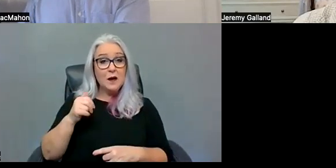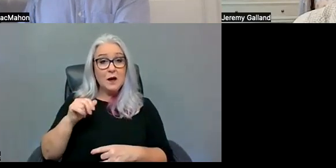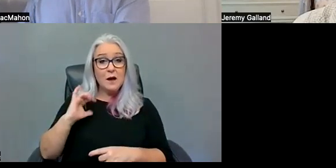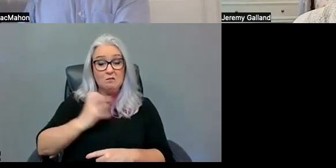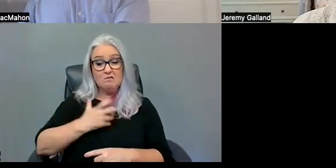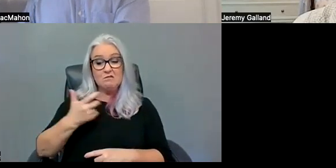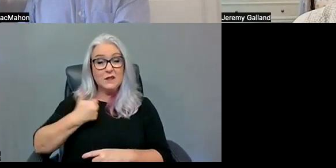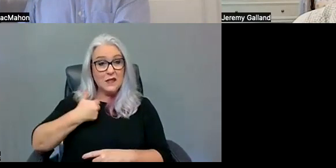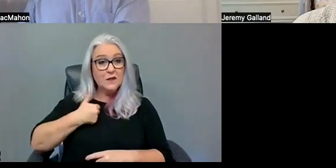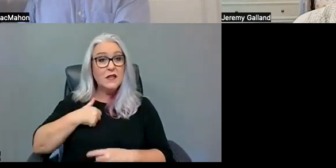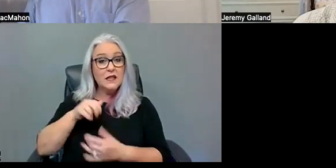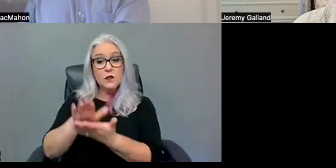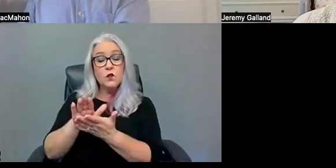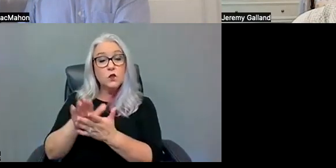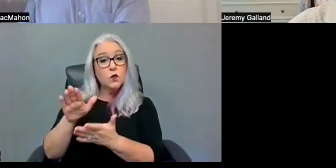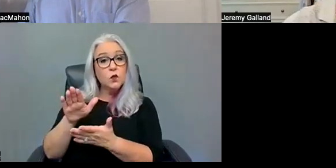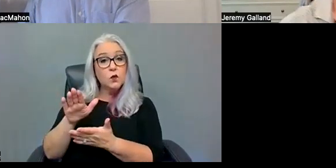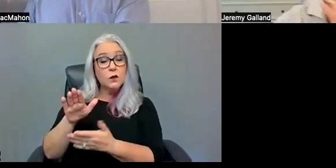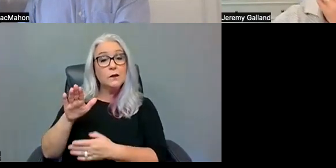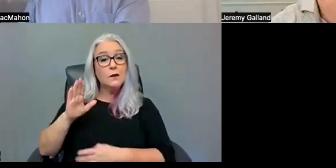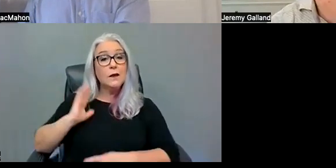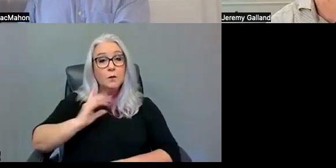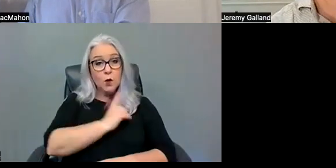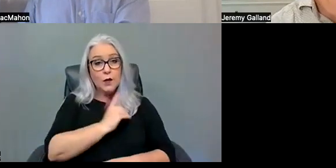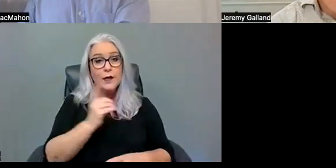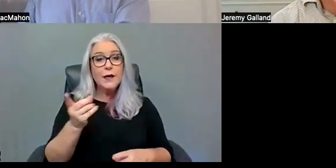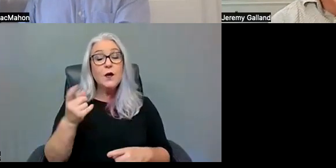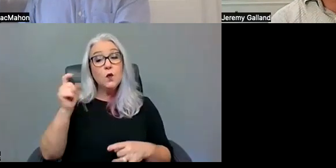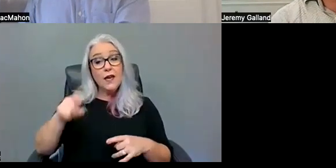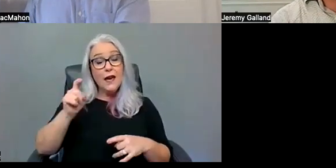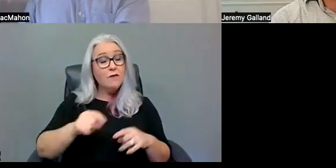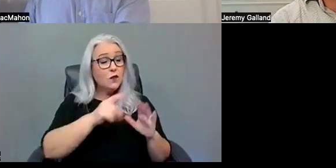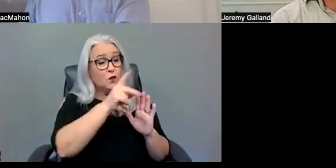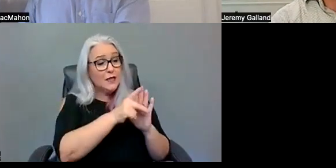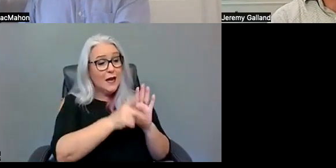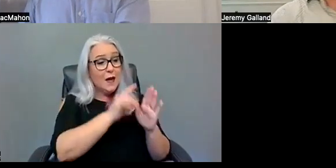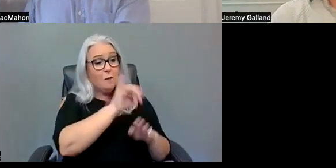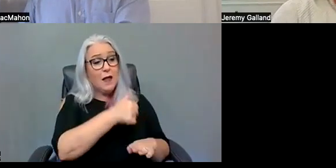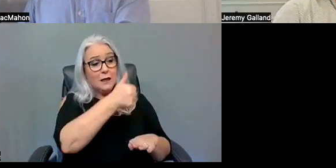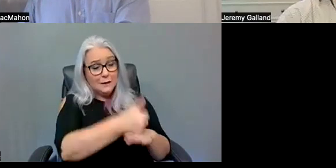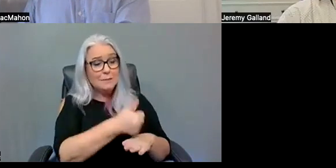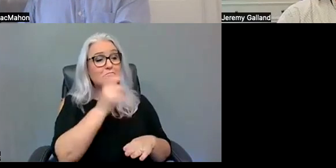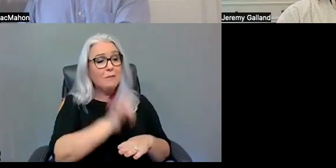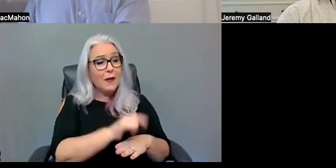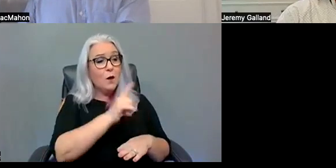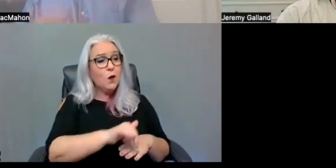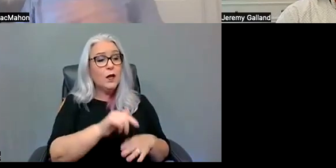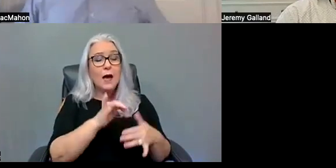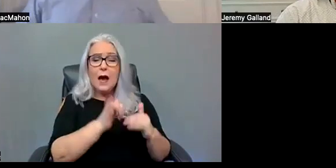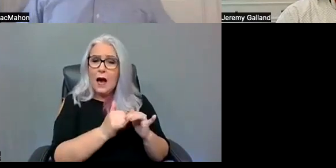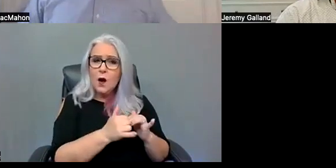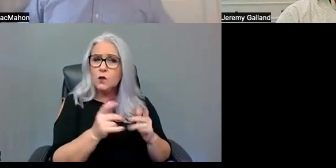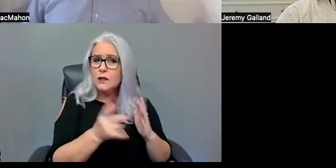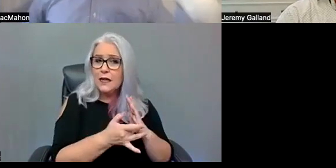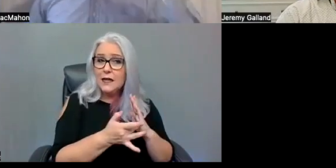create policy, there would be policy created around how technology is used and around what